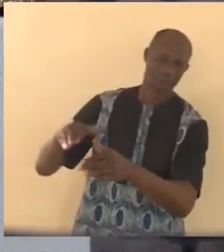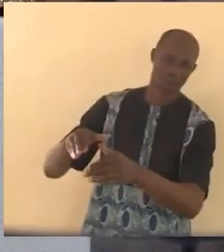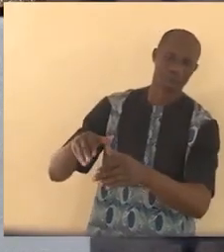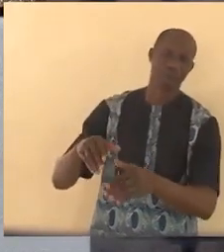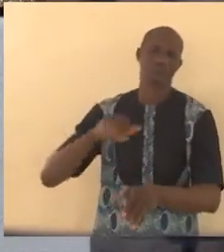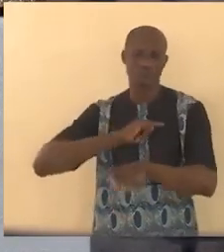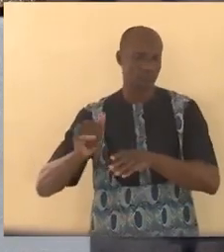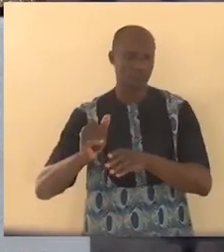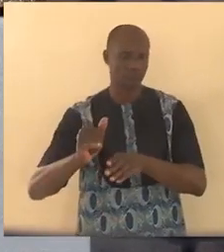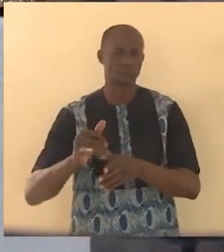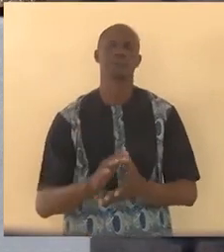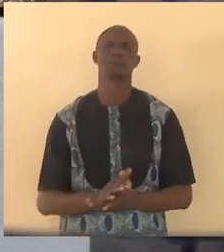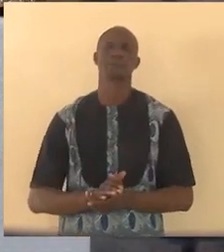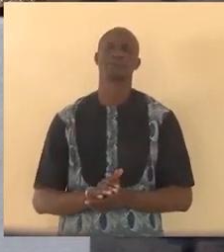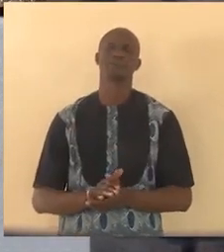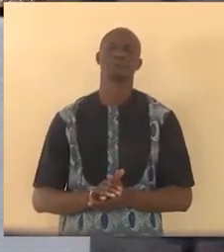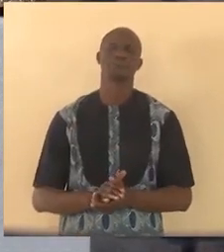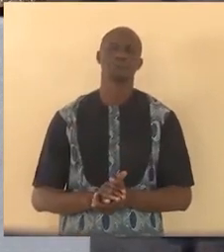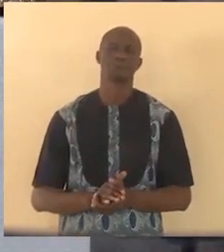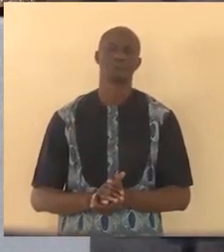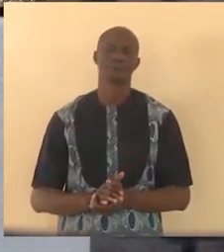neglect, abuse.